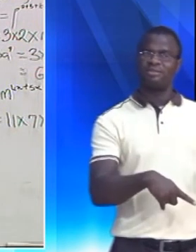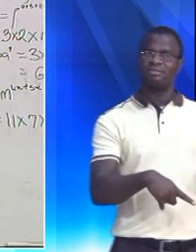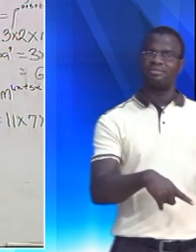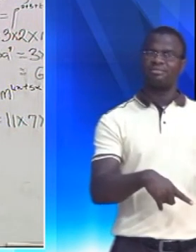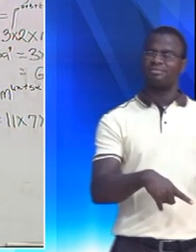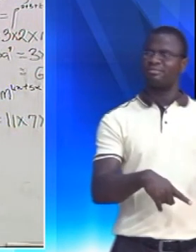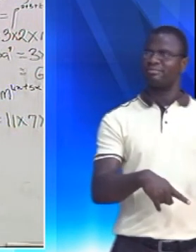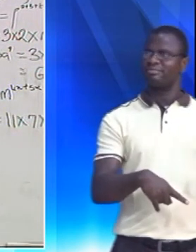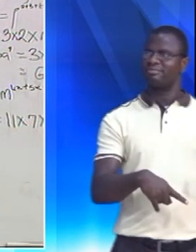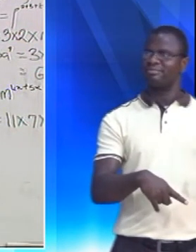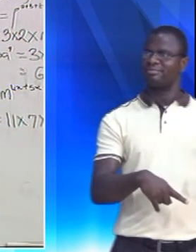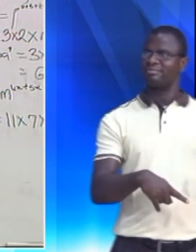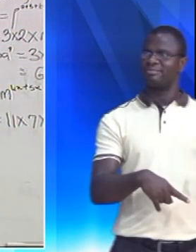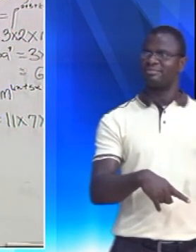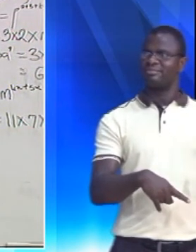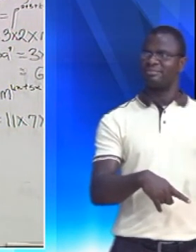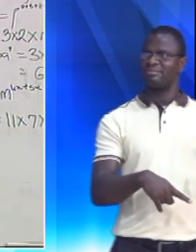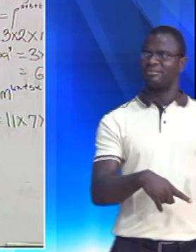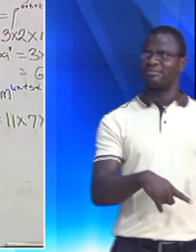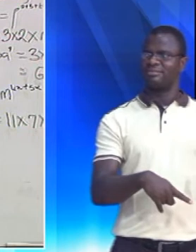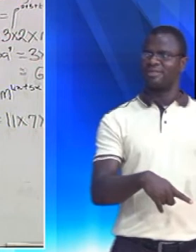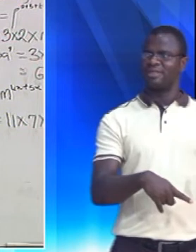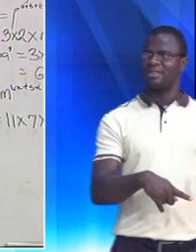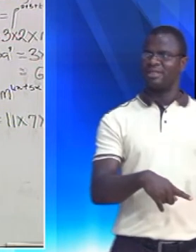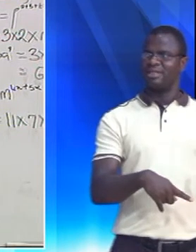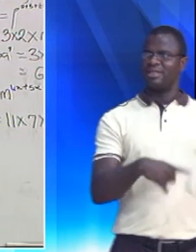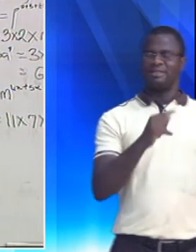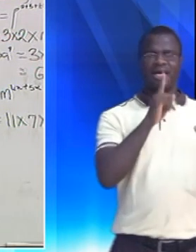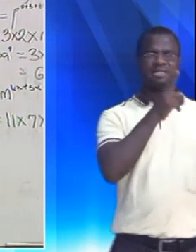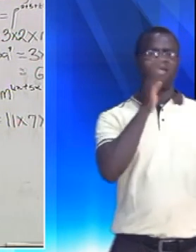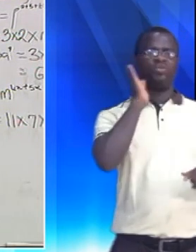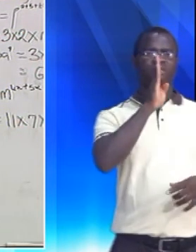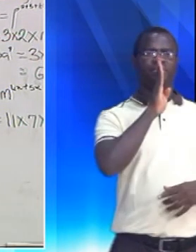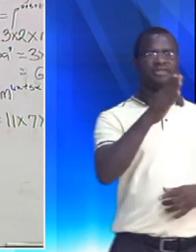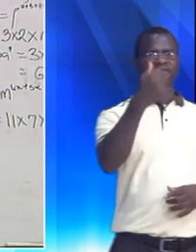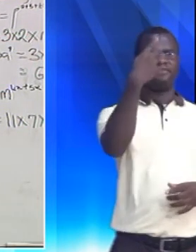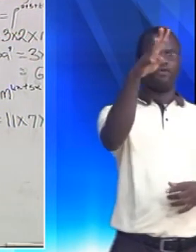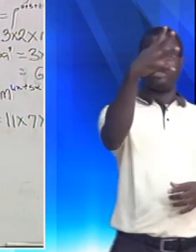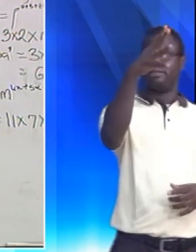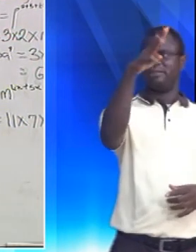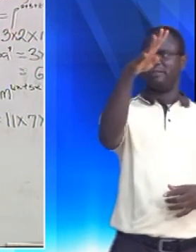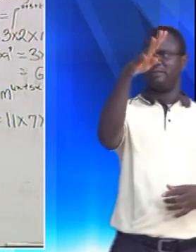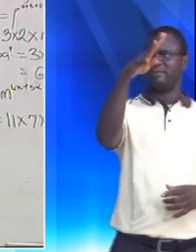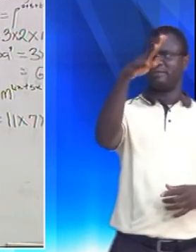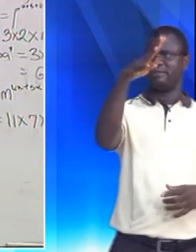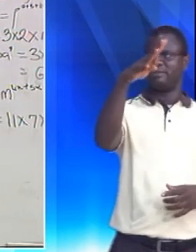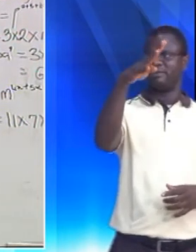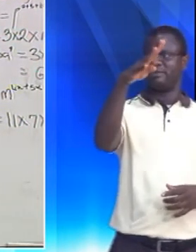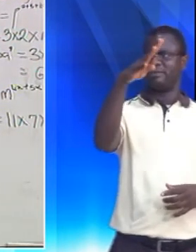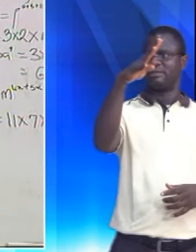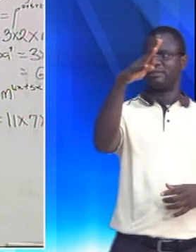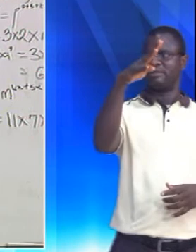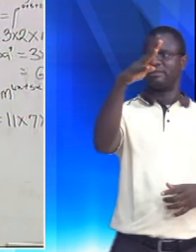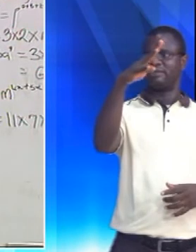it becomes what? 12. 12 divided by 3, it will now give us what? 4.